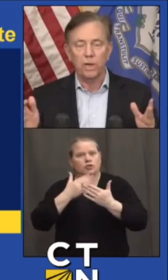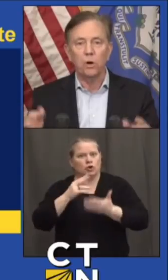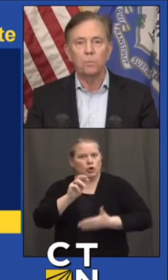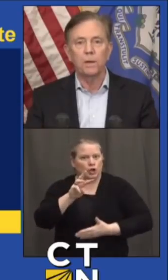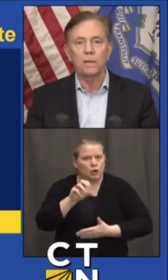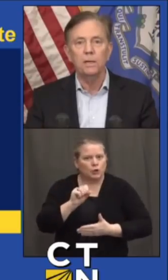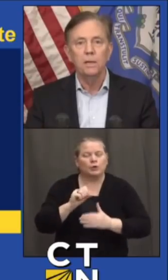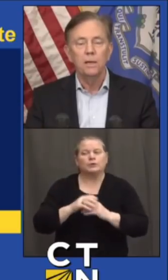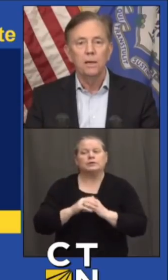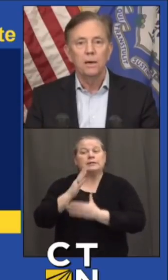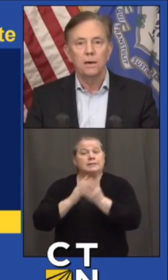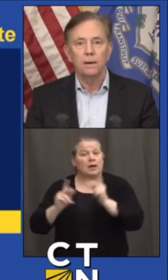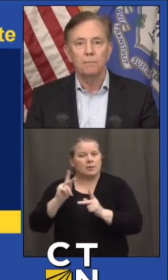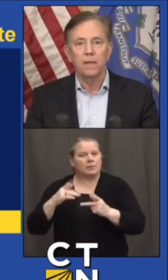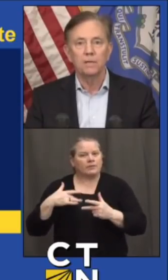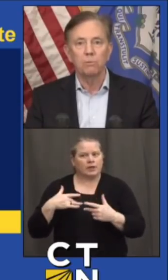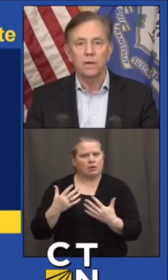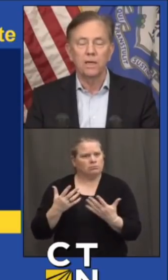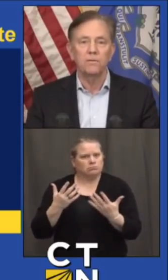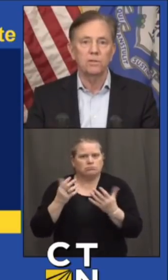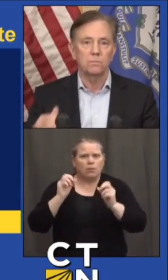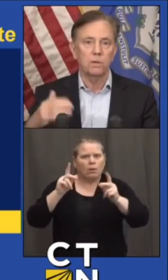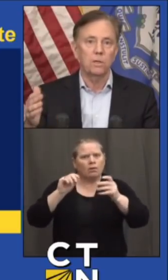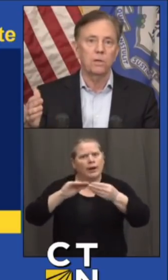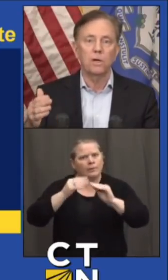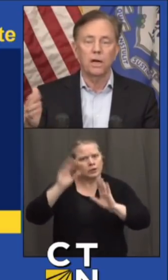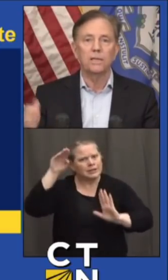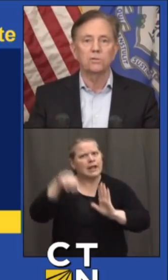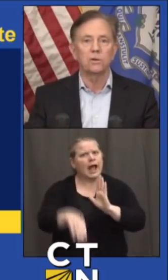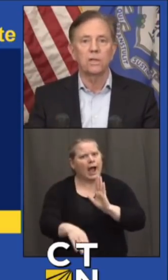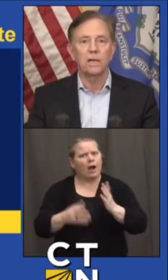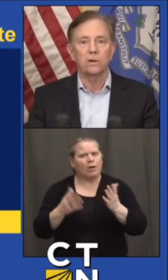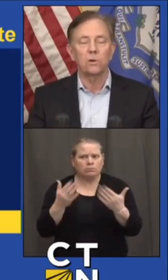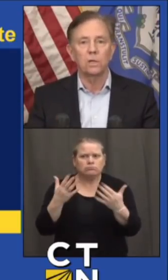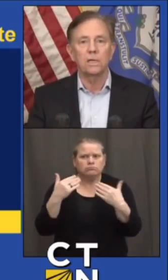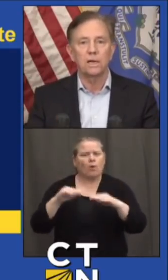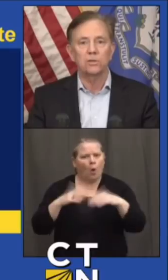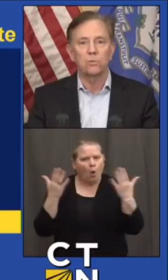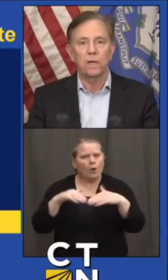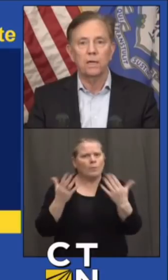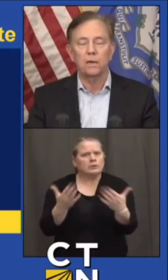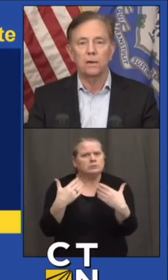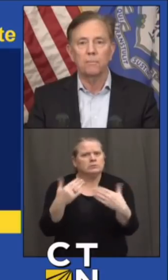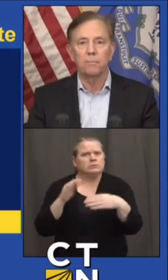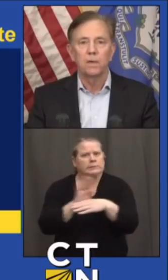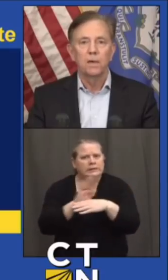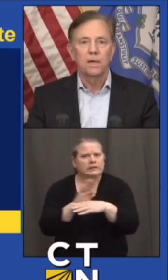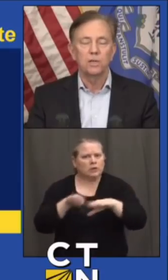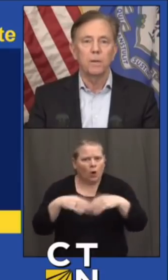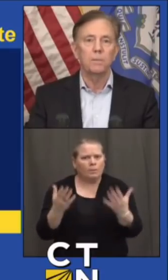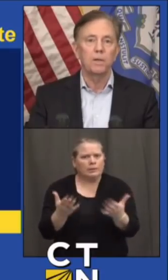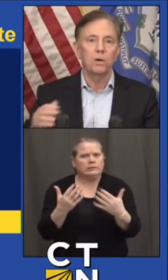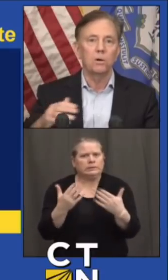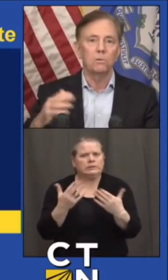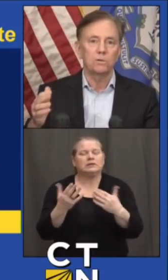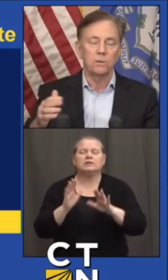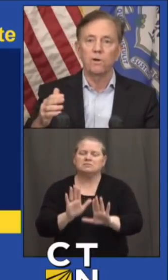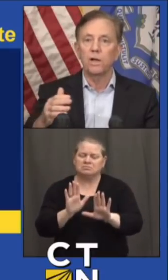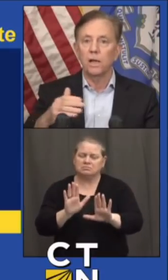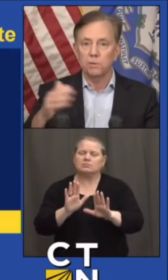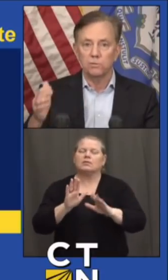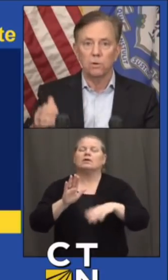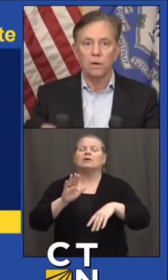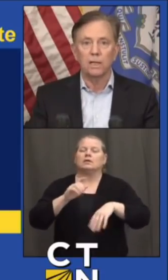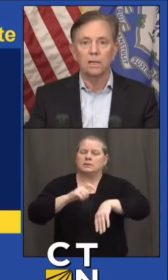consider reopening. And we're going to give you some clear guidance on that early next week. As you maybe know, some